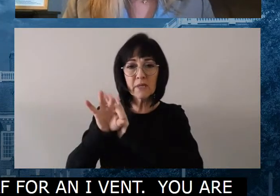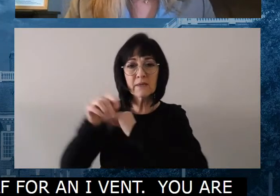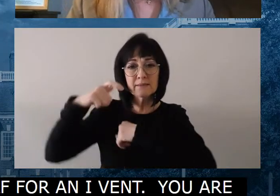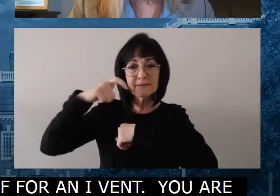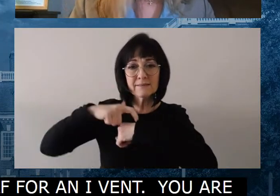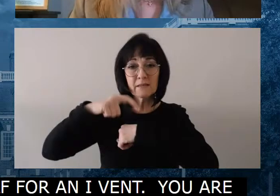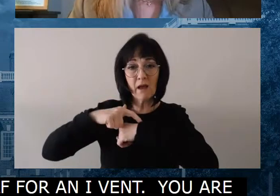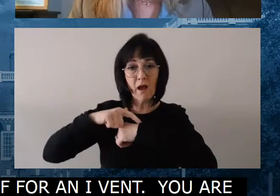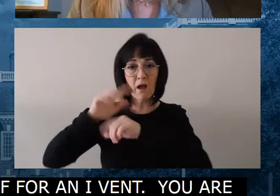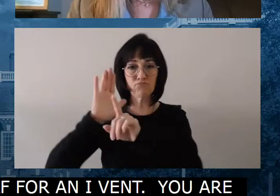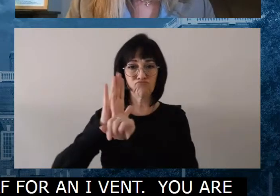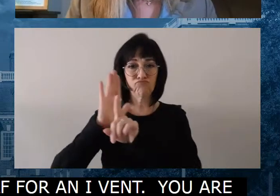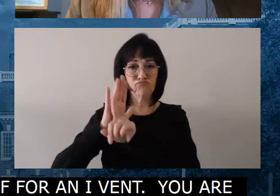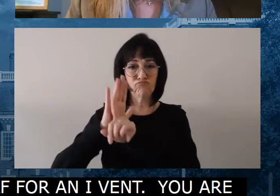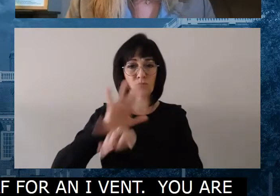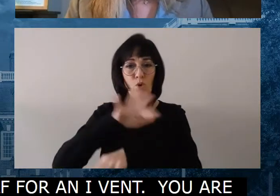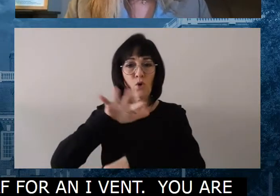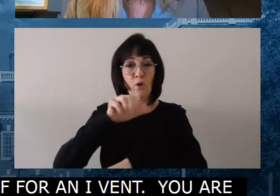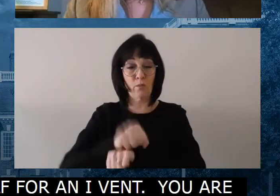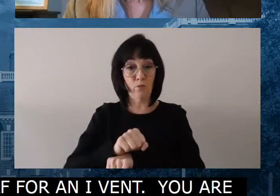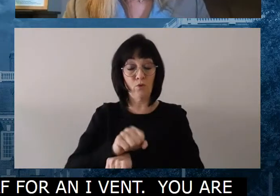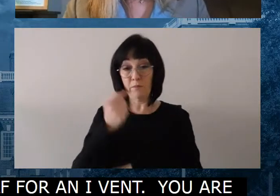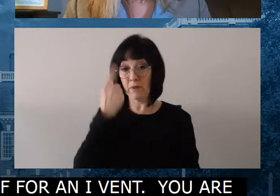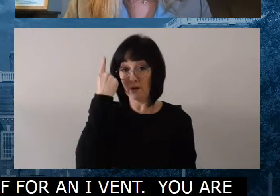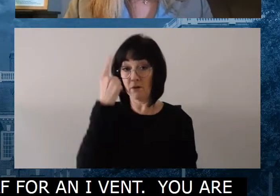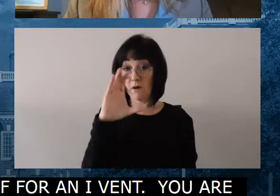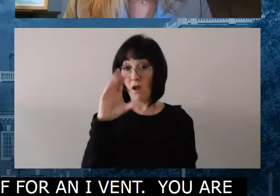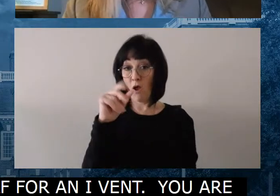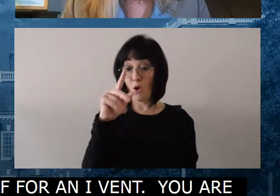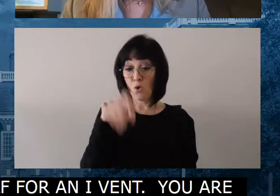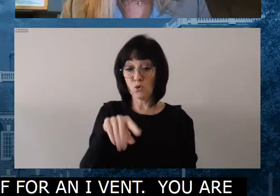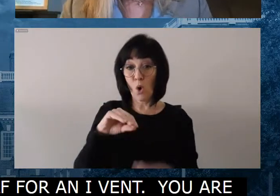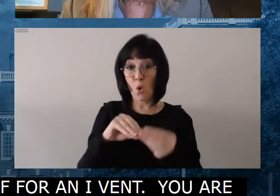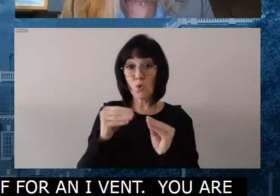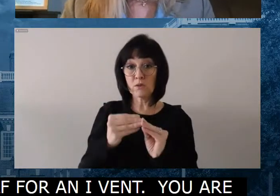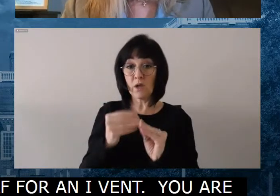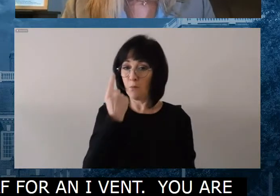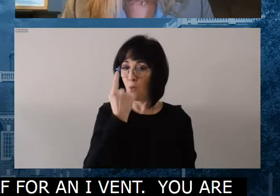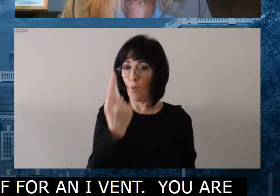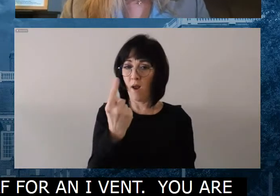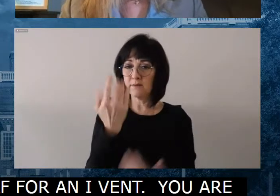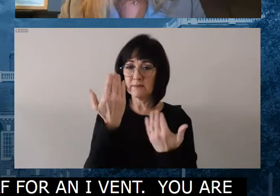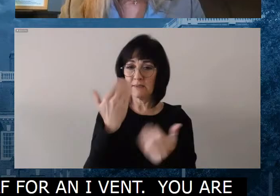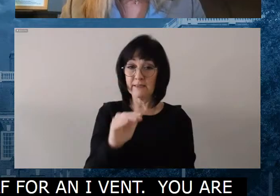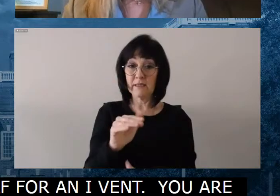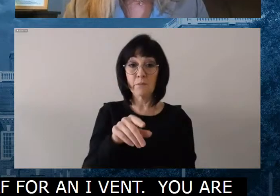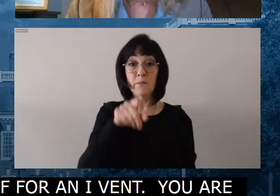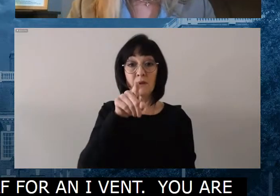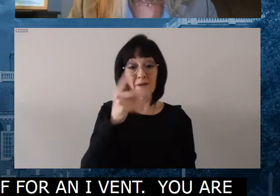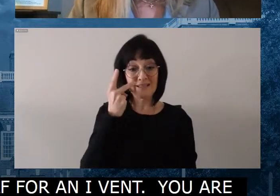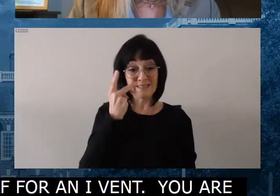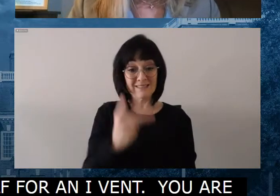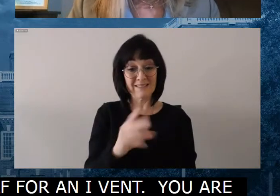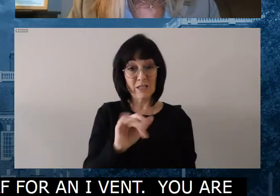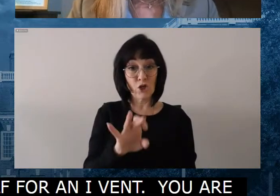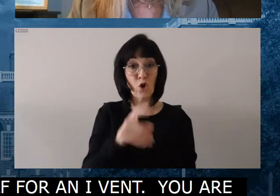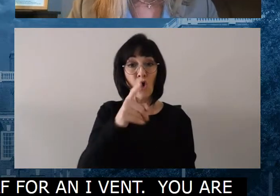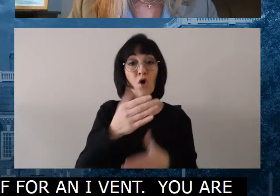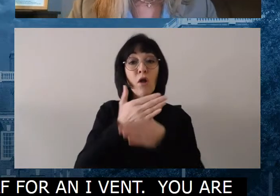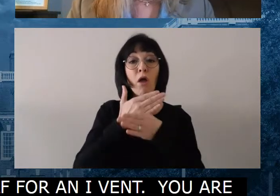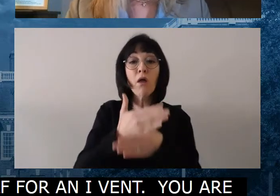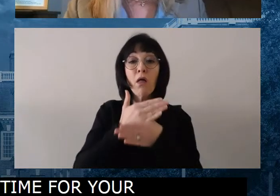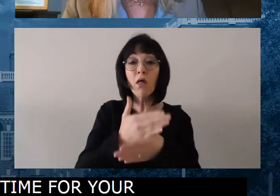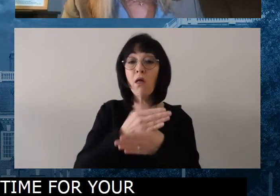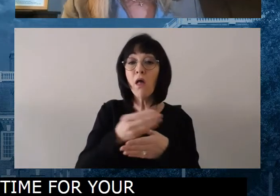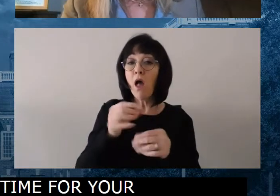That code can only be used once by one person at a time. And there is an avenue for